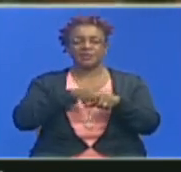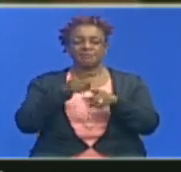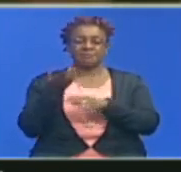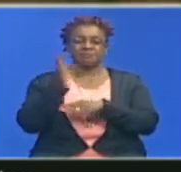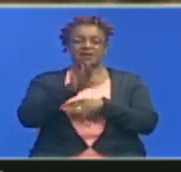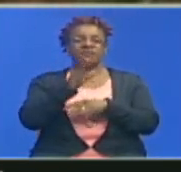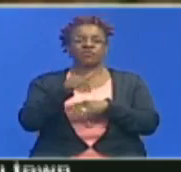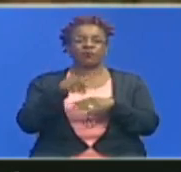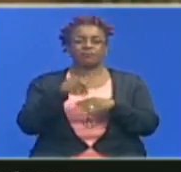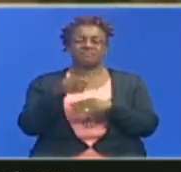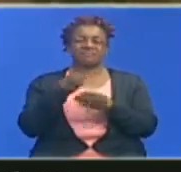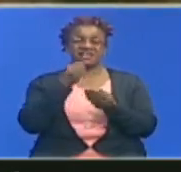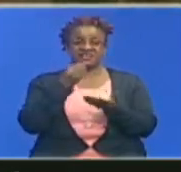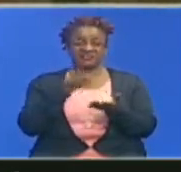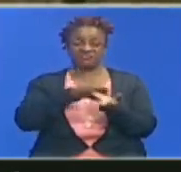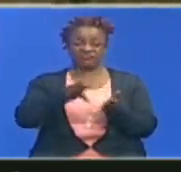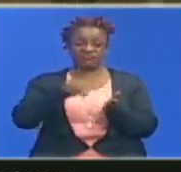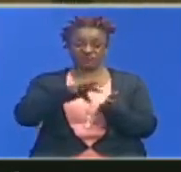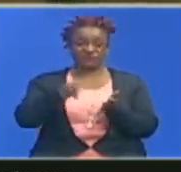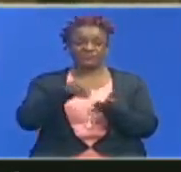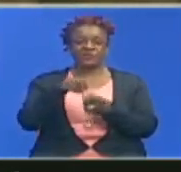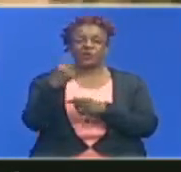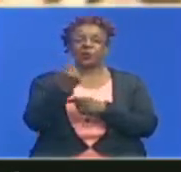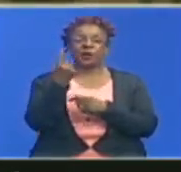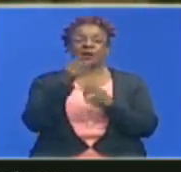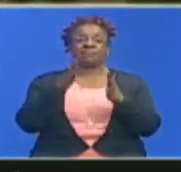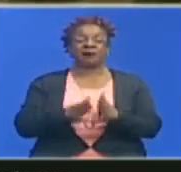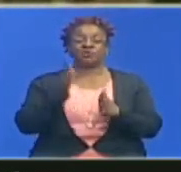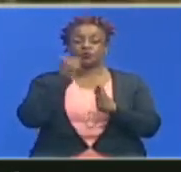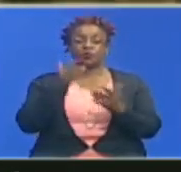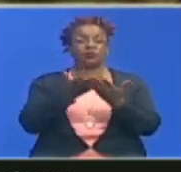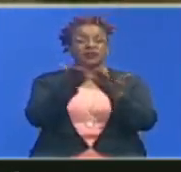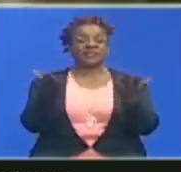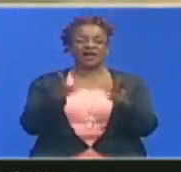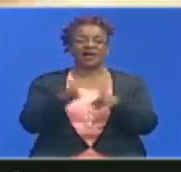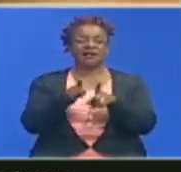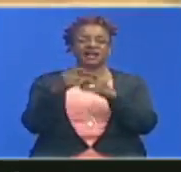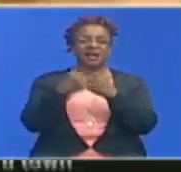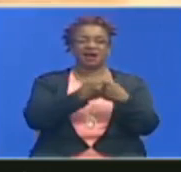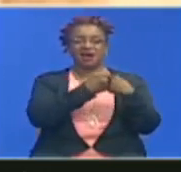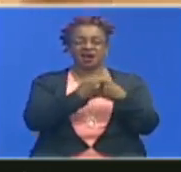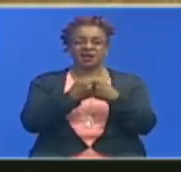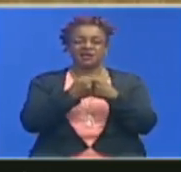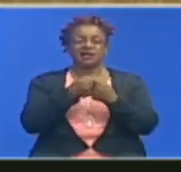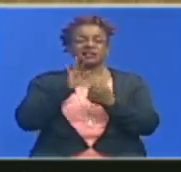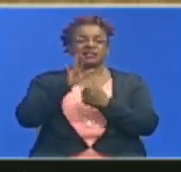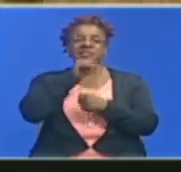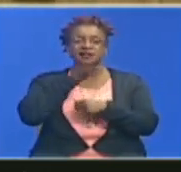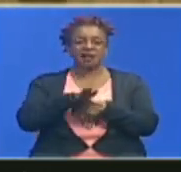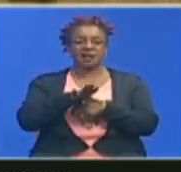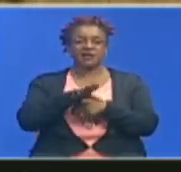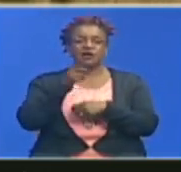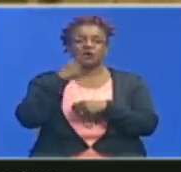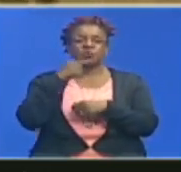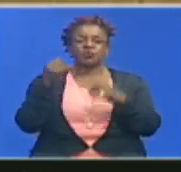grazing. The only person present at the time of the fight was Kelvin, Werunga's son, whose efforts to stop